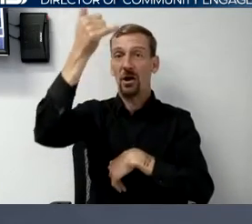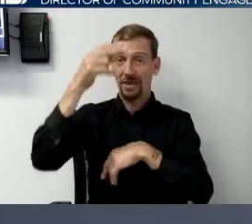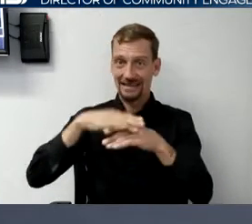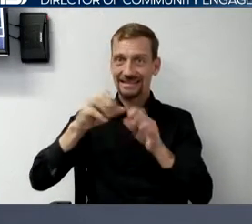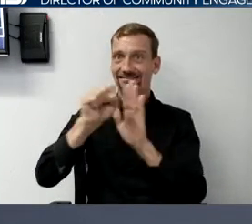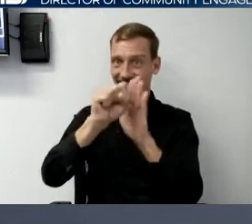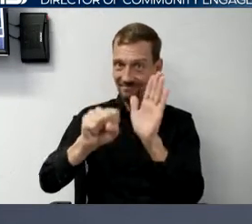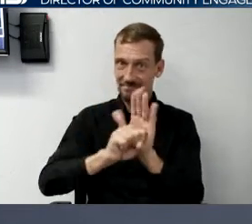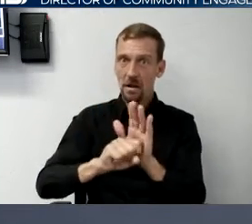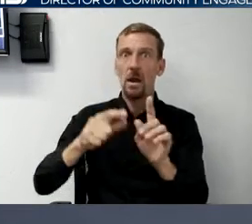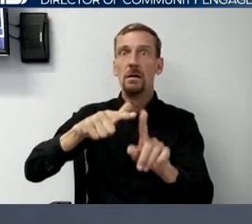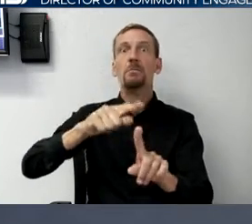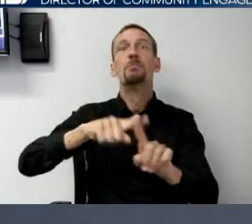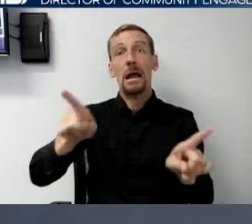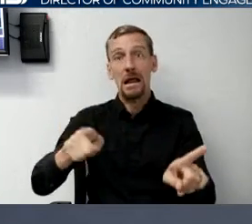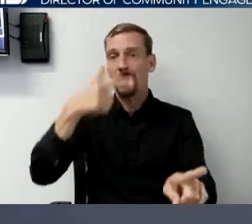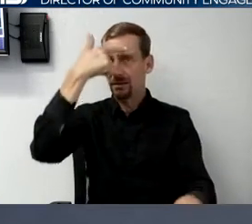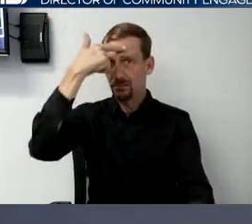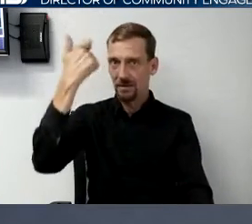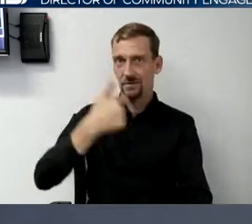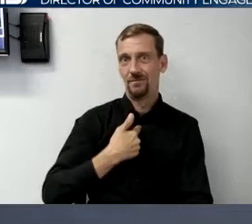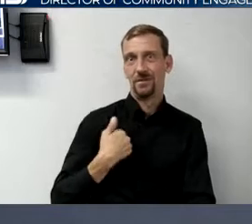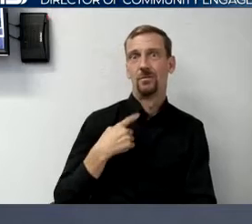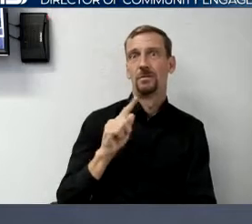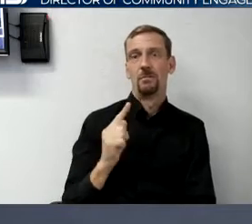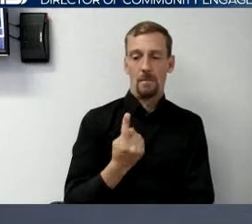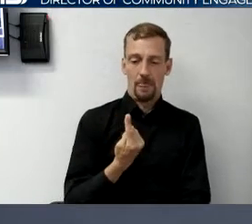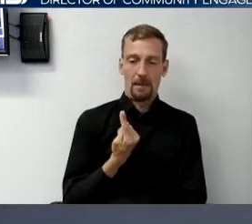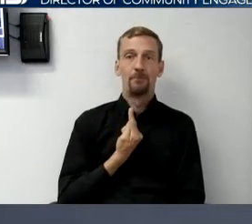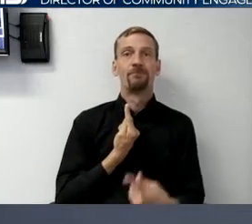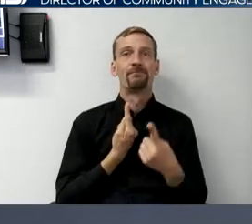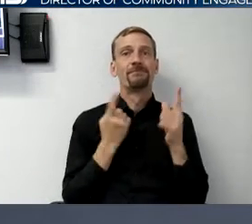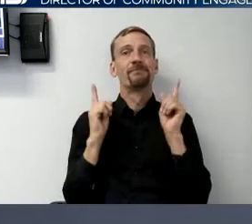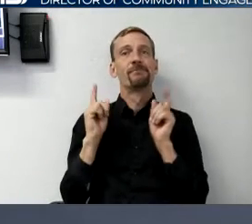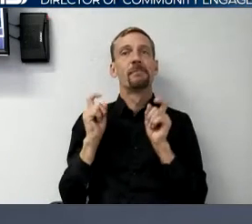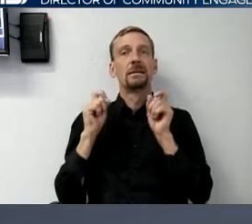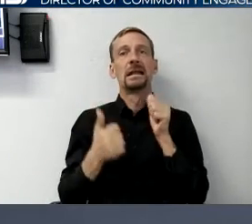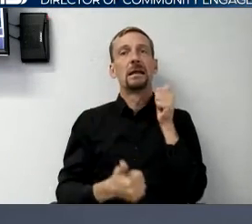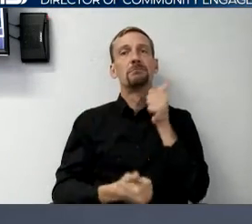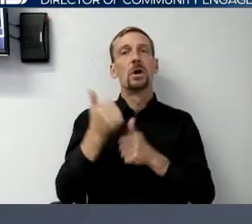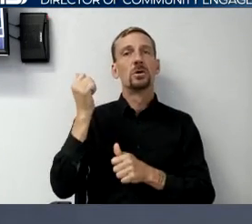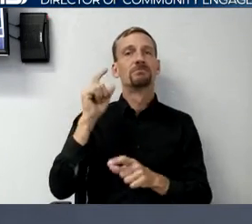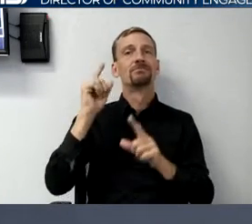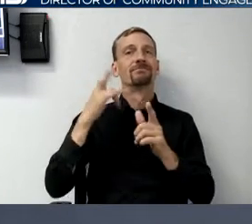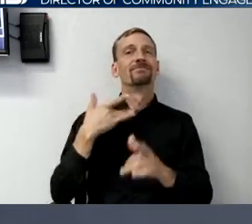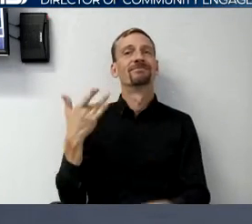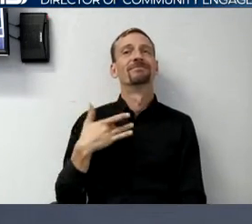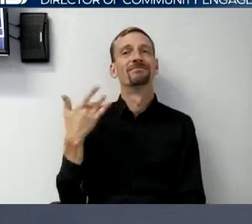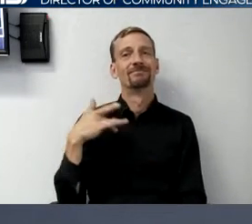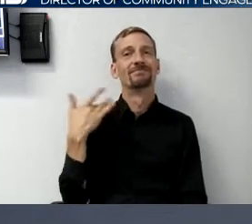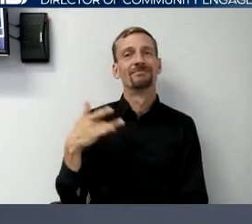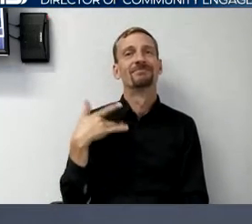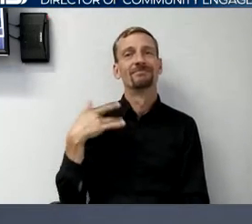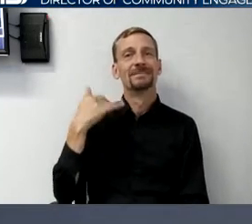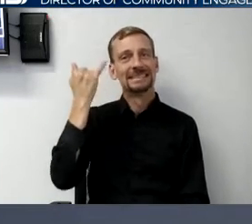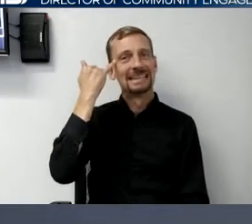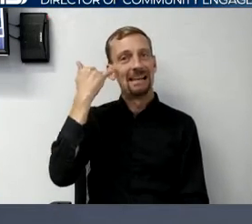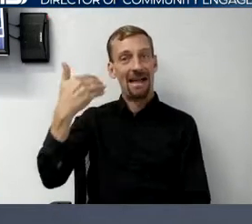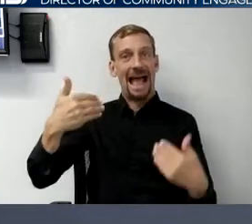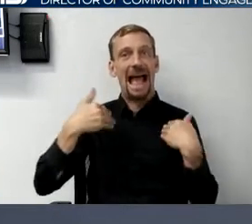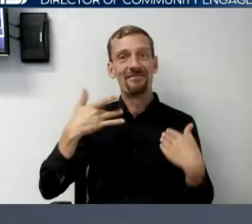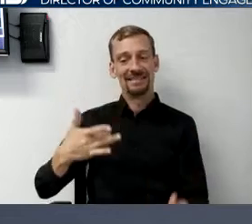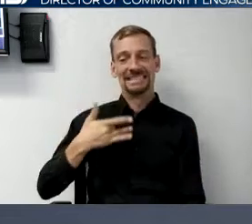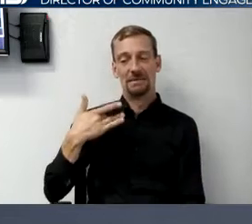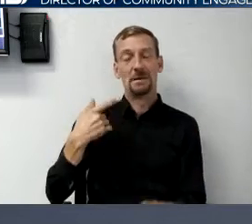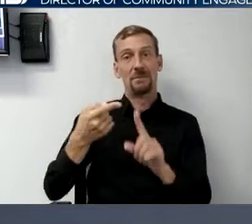and again, because we are almost exclusively testing symptomatic patients. So it should not come as a surprise that